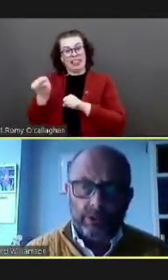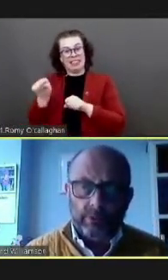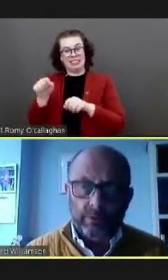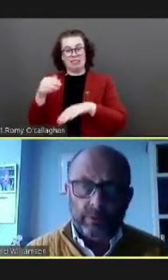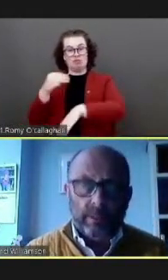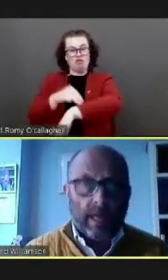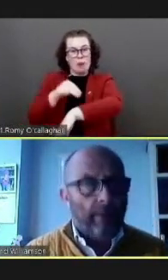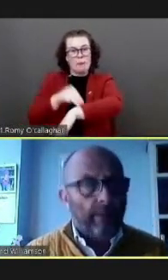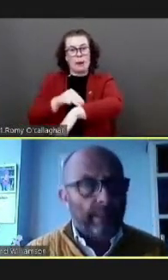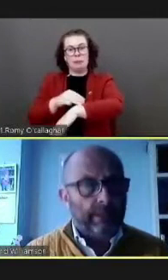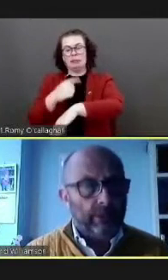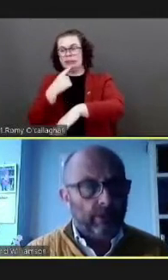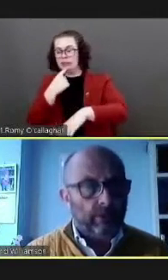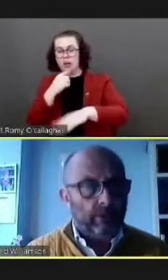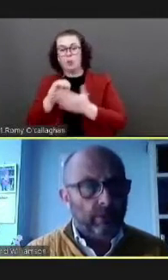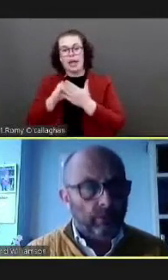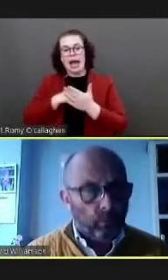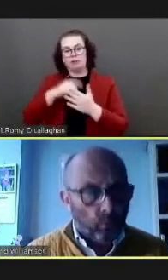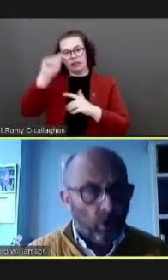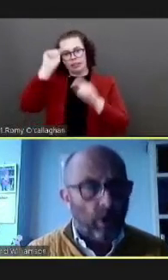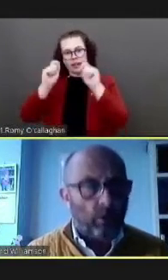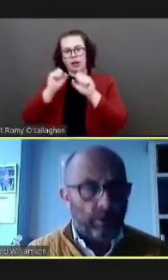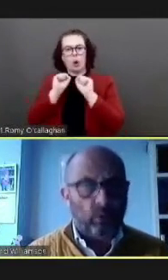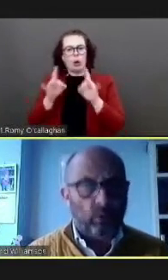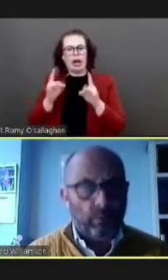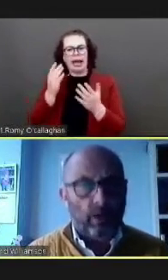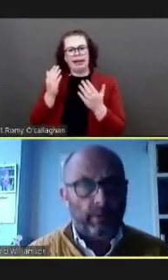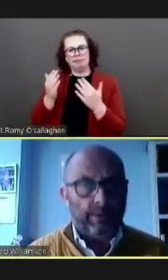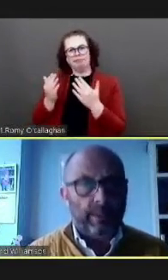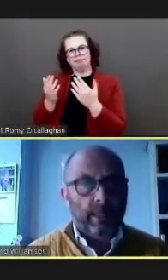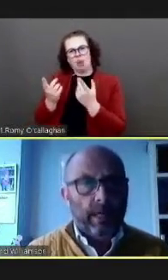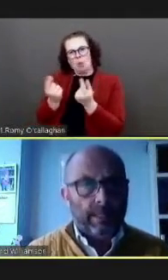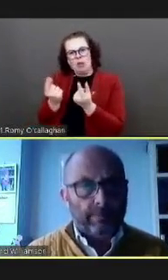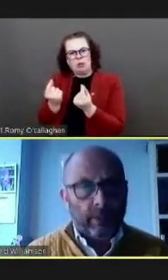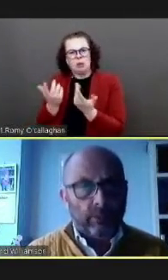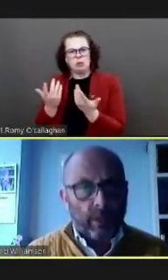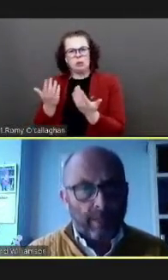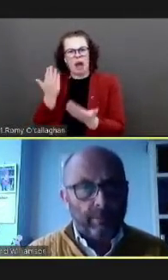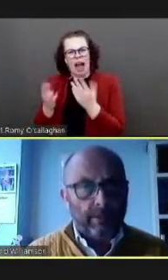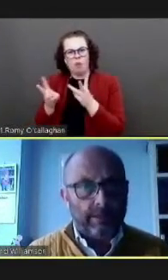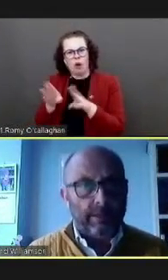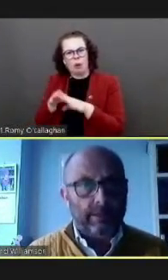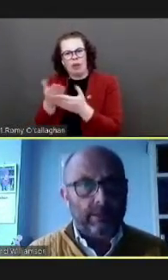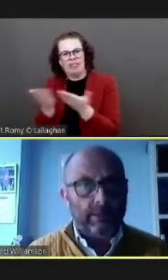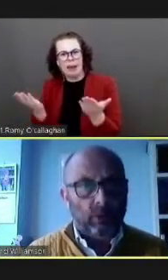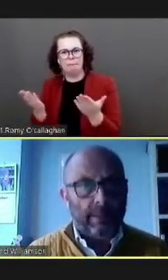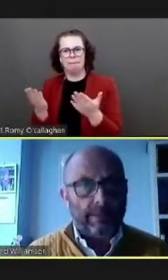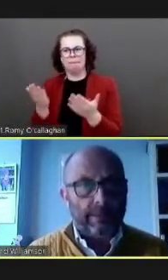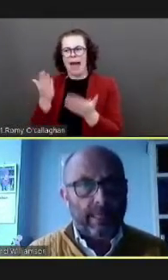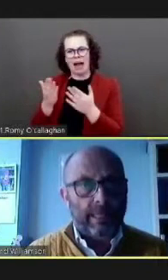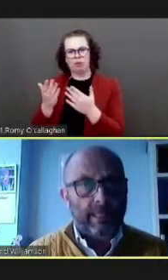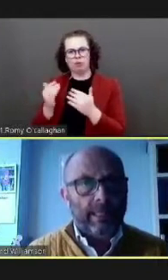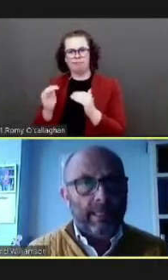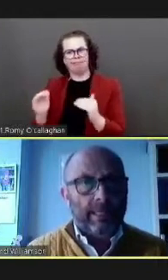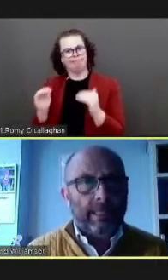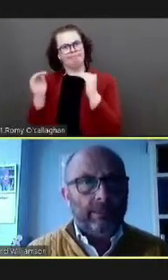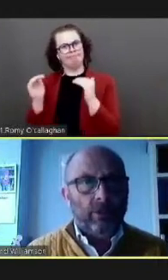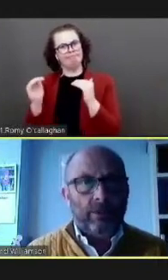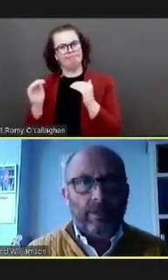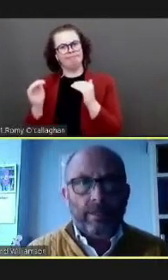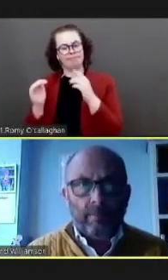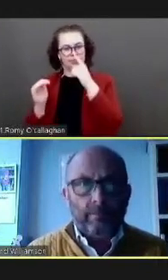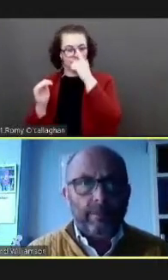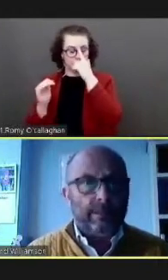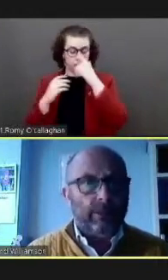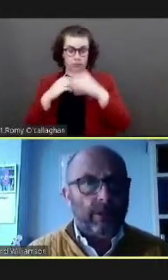going to do, how we're going to do work with who we work with. And I suppose what I'm concerned to talk about today is